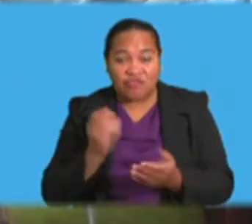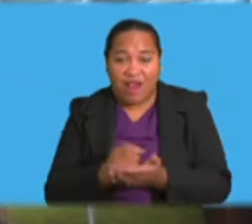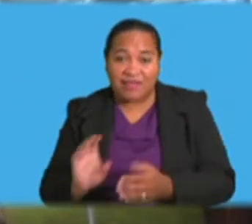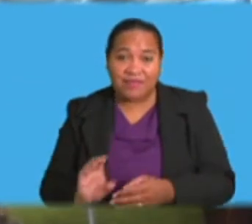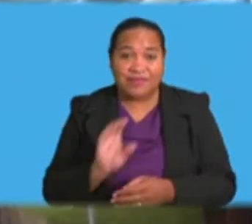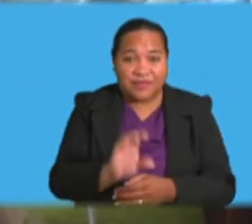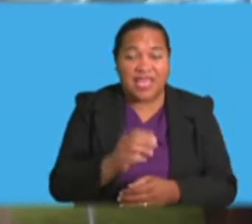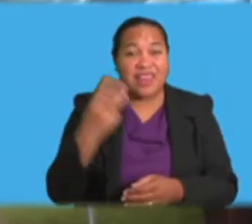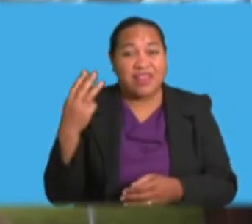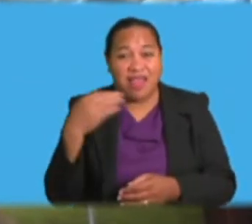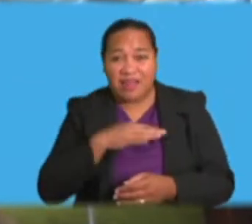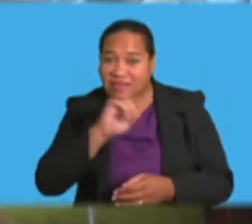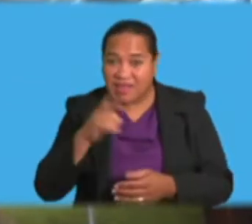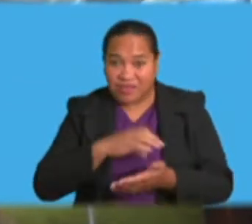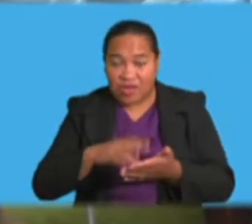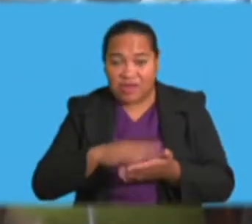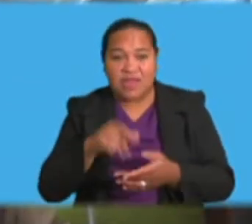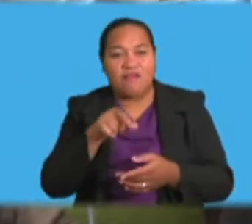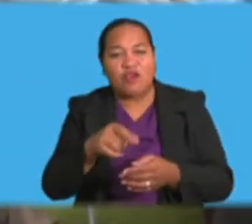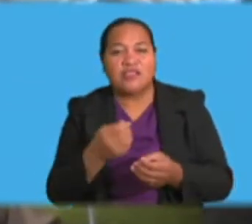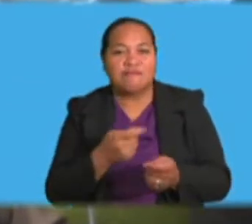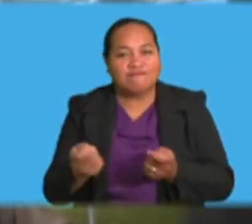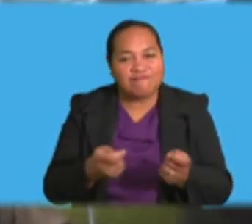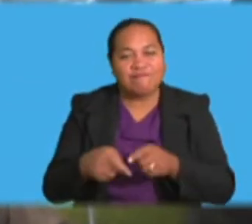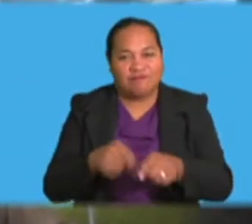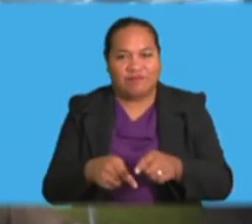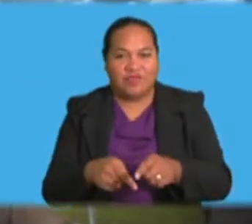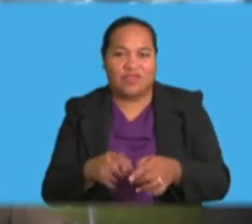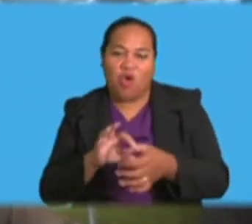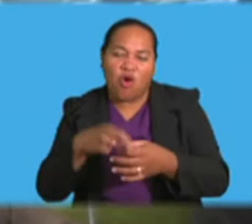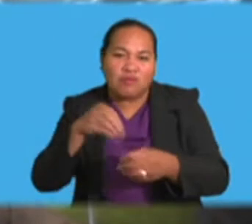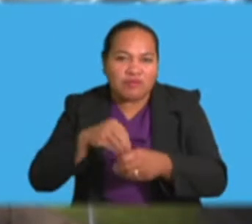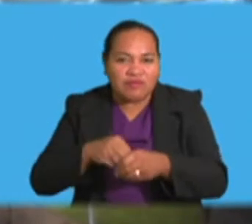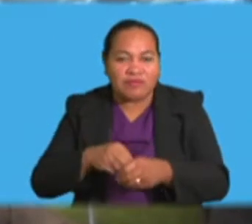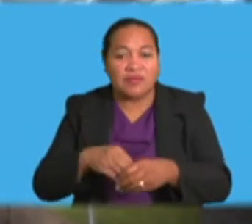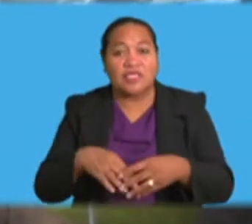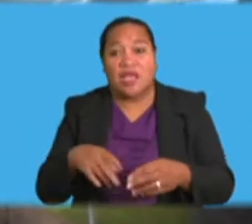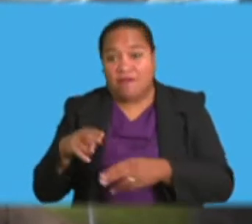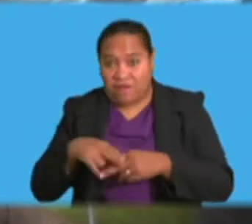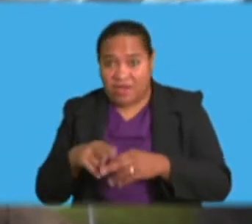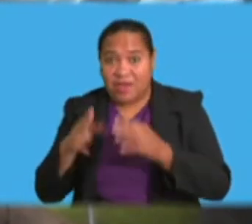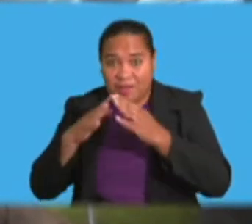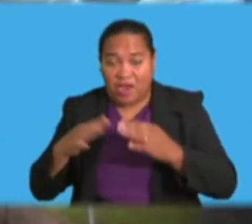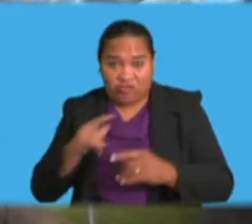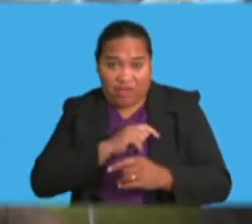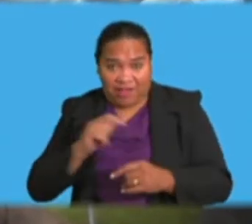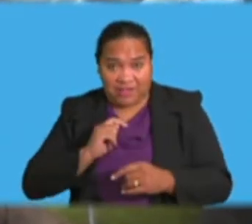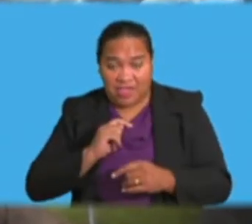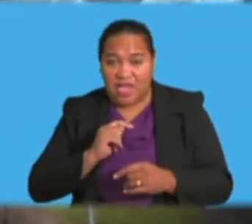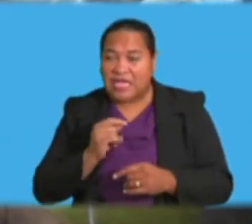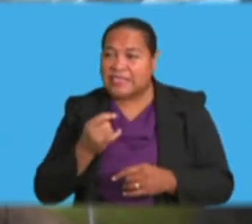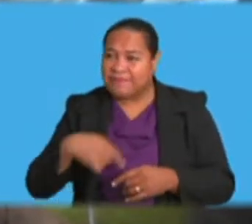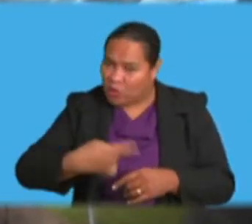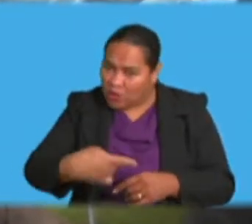for the operations and in particular to handle landowner affairs. Fiji Pine Trust continuously, when it is run